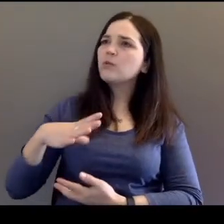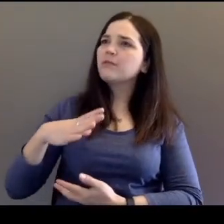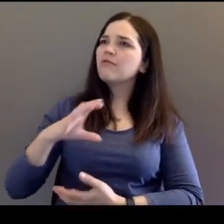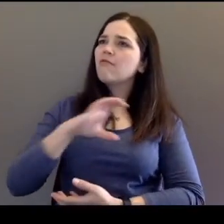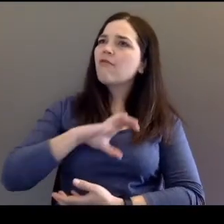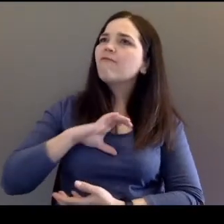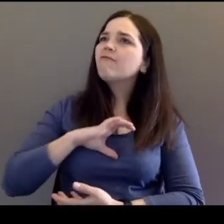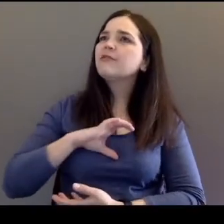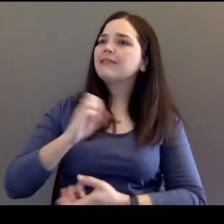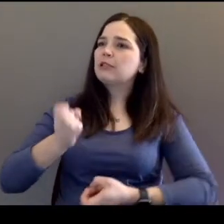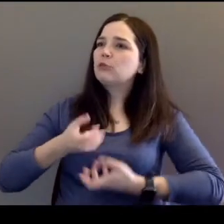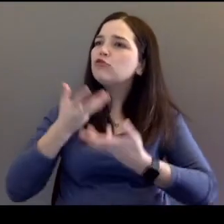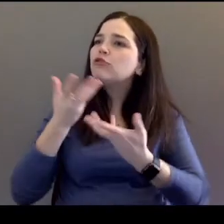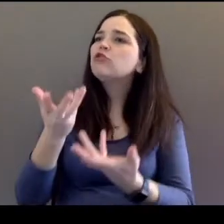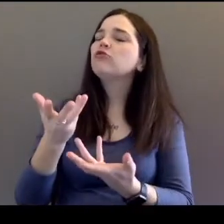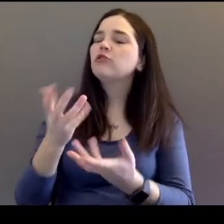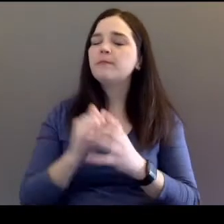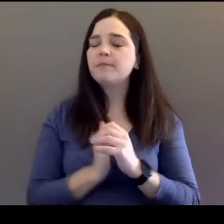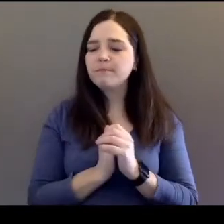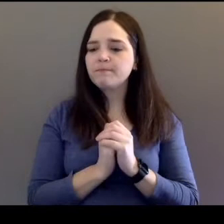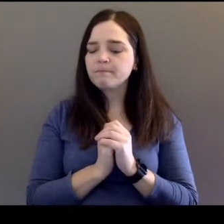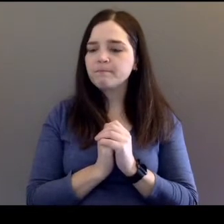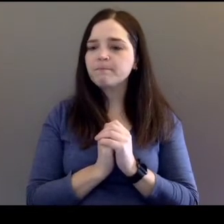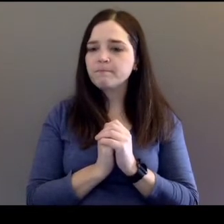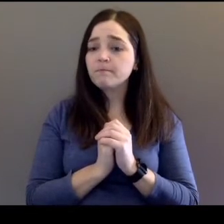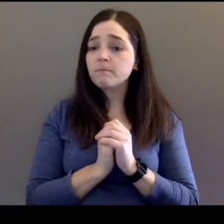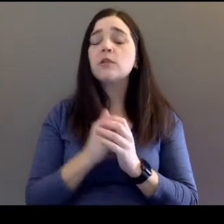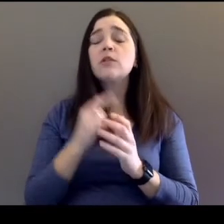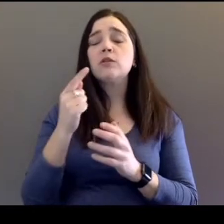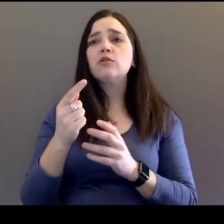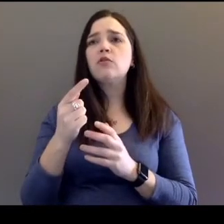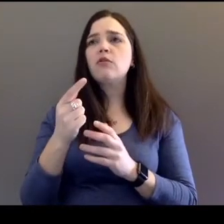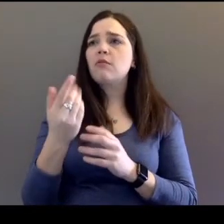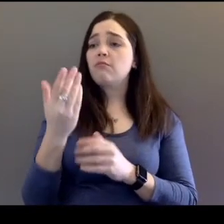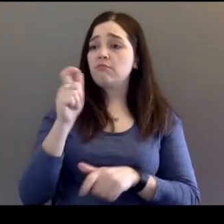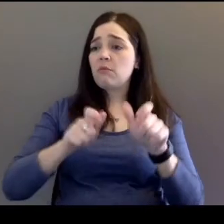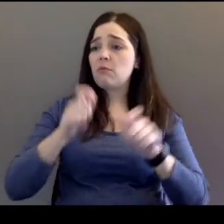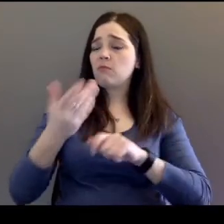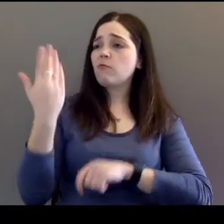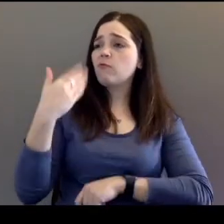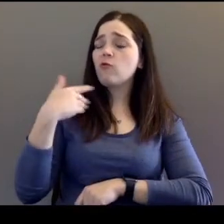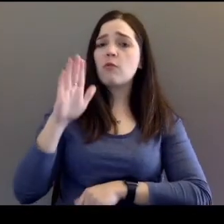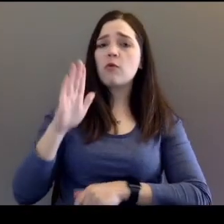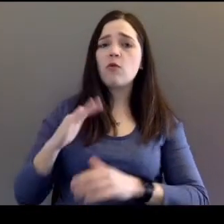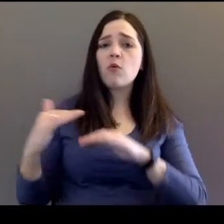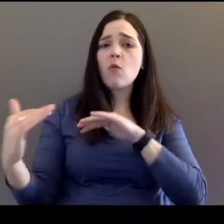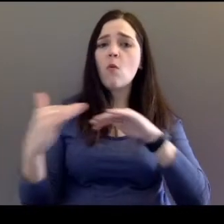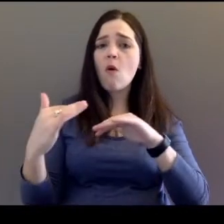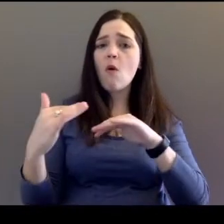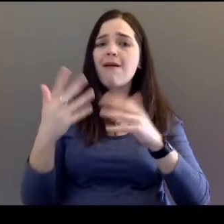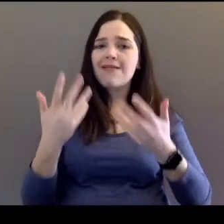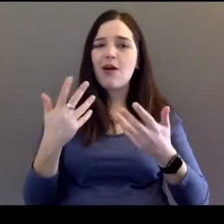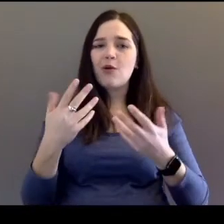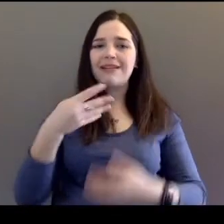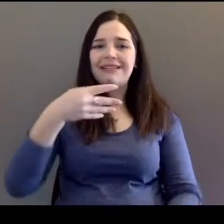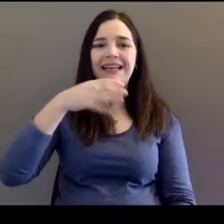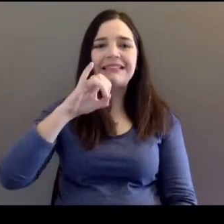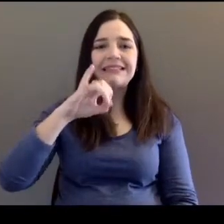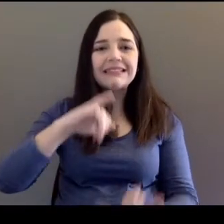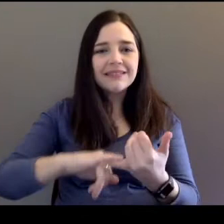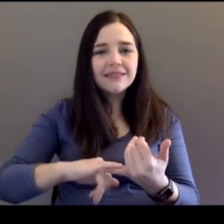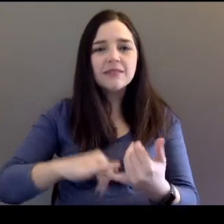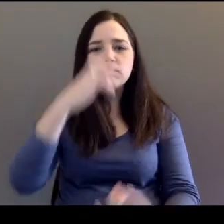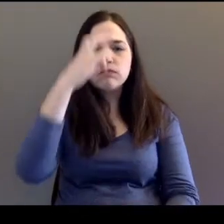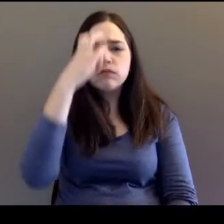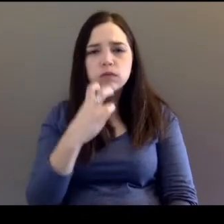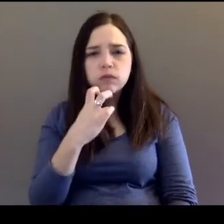comfort. It's interesting that the generation that went through that war are now in their 90s. We are spending a lot of time just